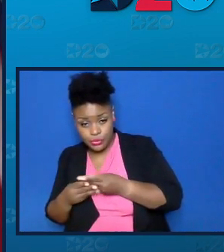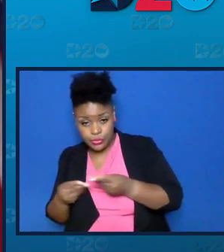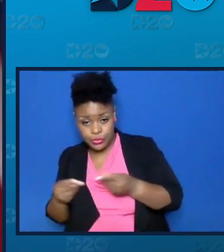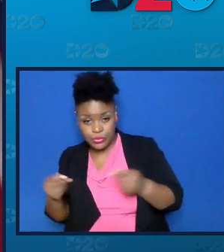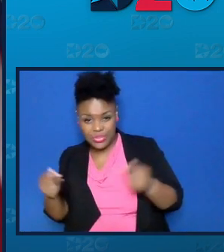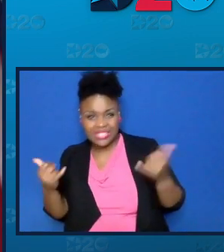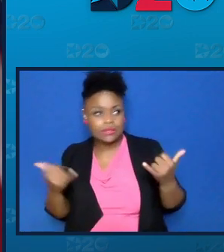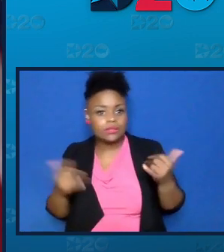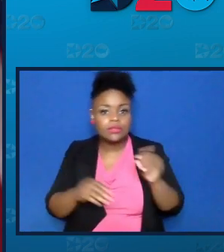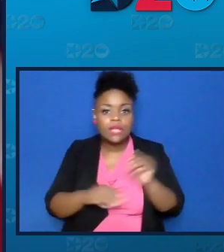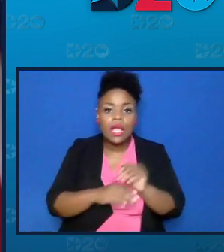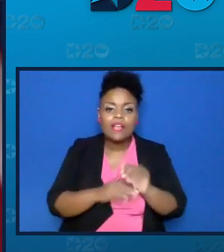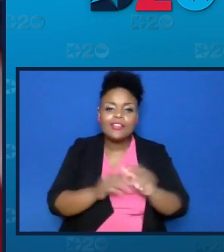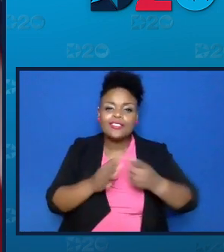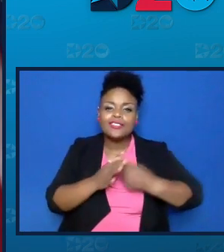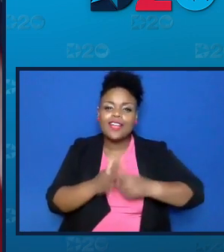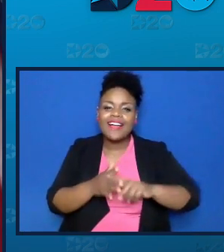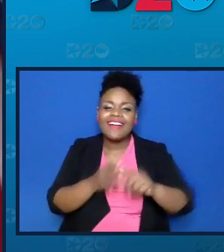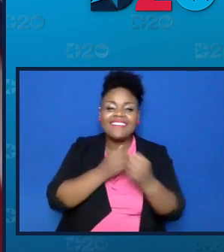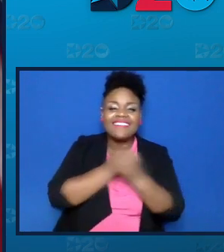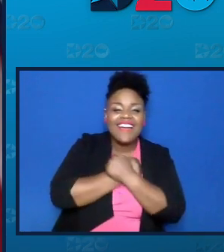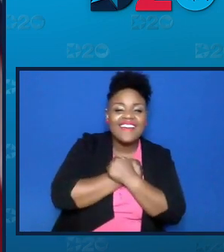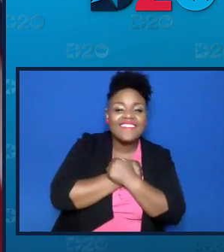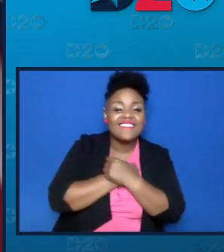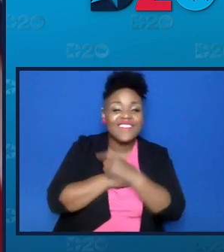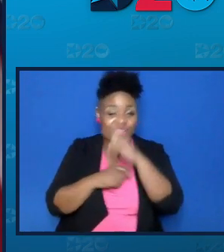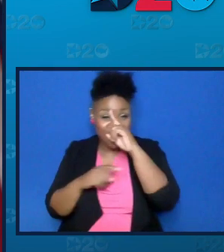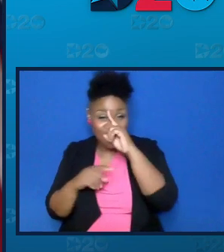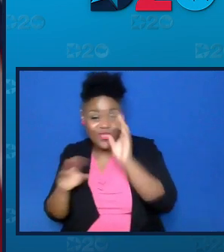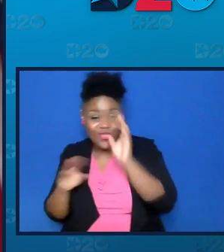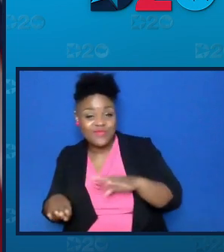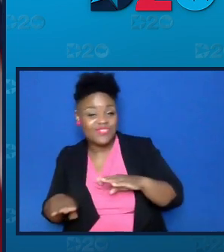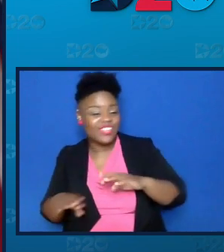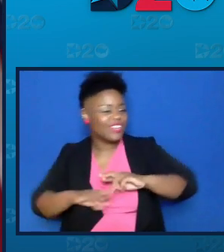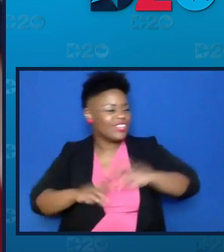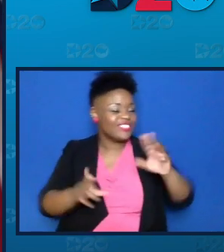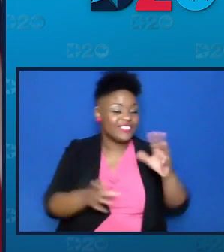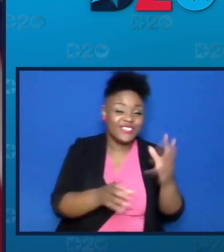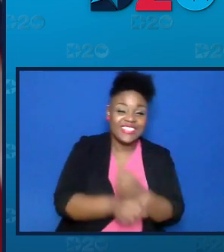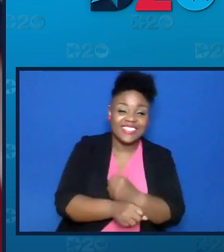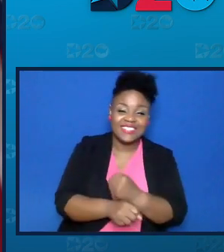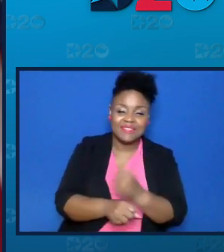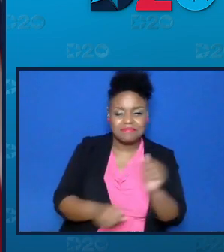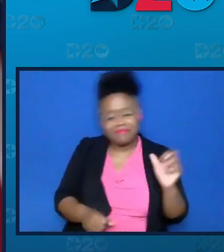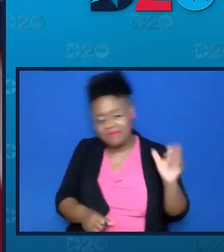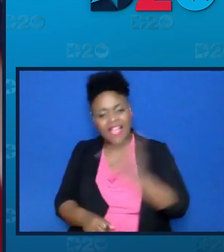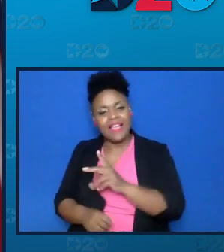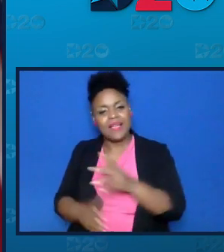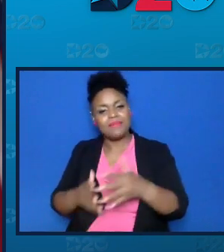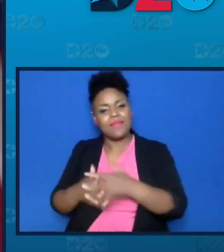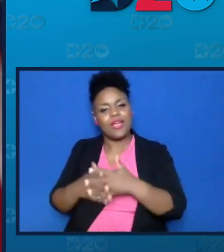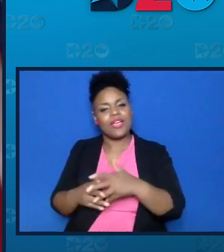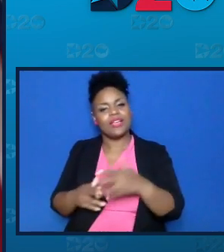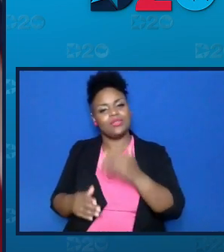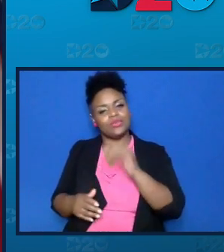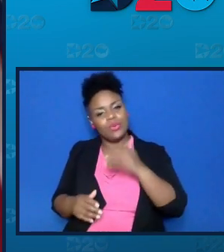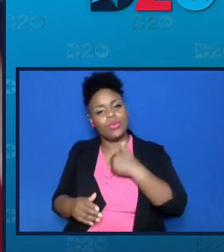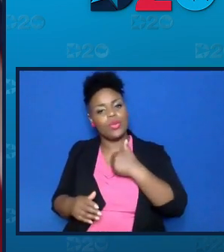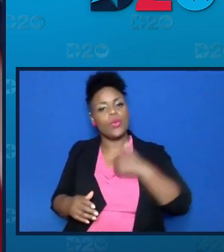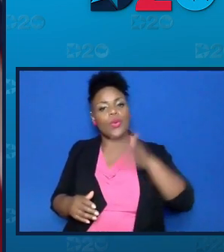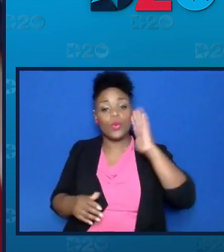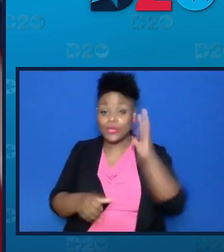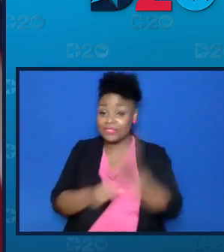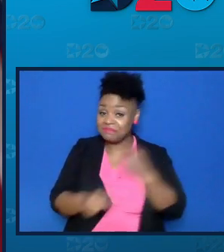and light join in the battle for the soul of the nation. And this is a battle we will win, and we'll do it